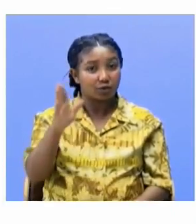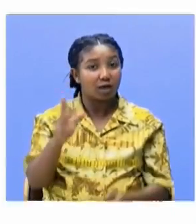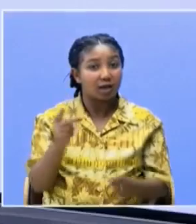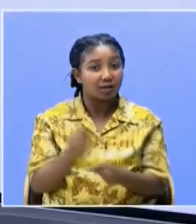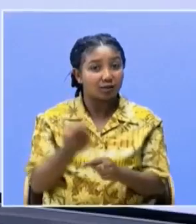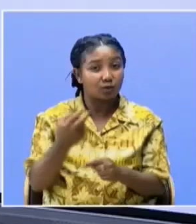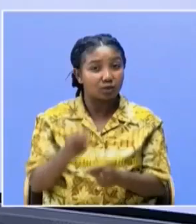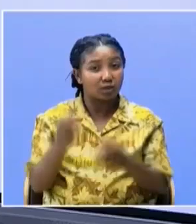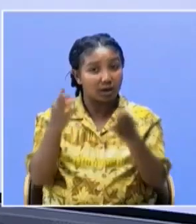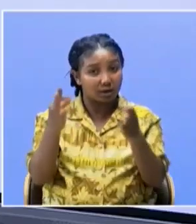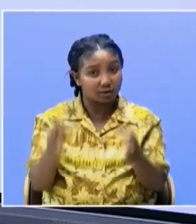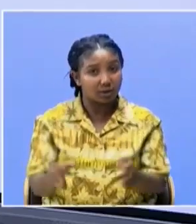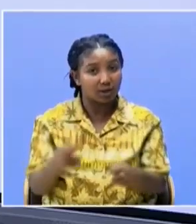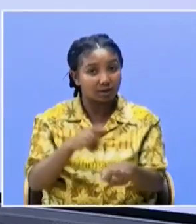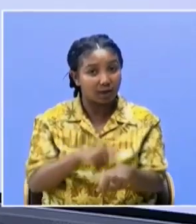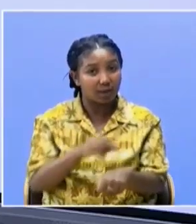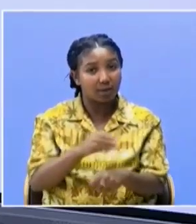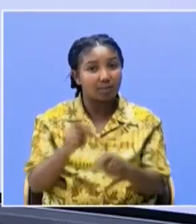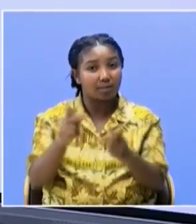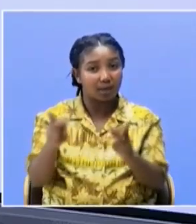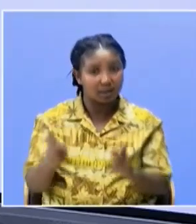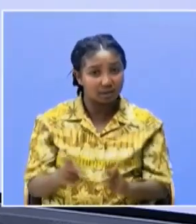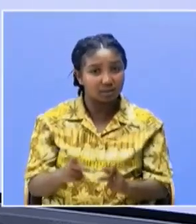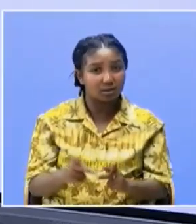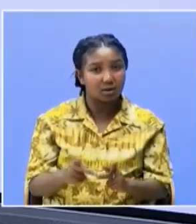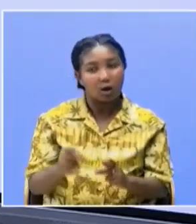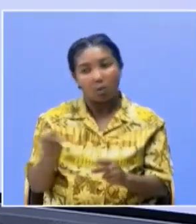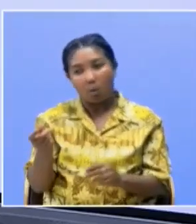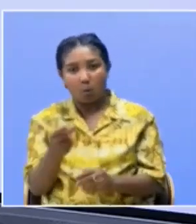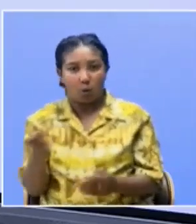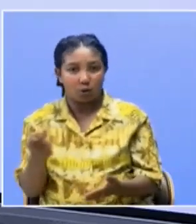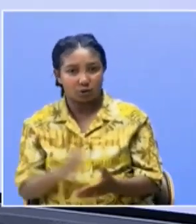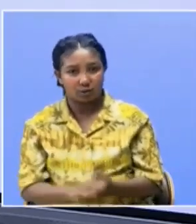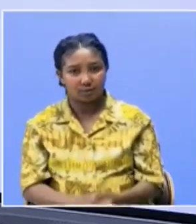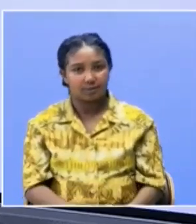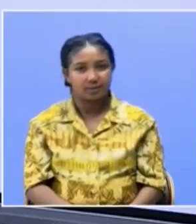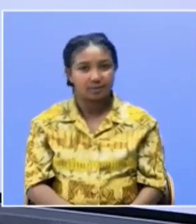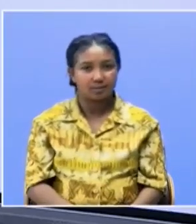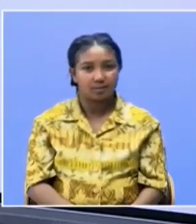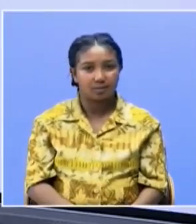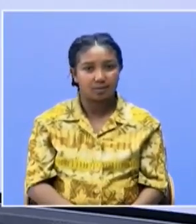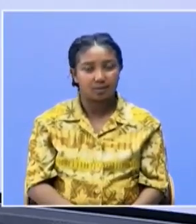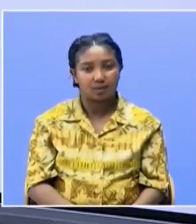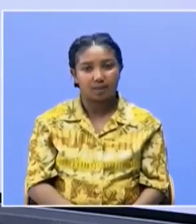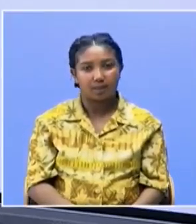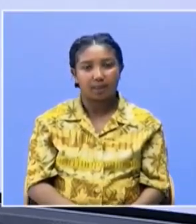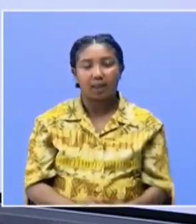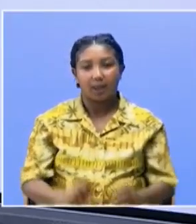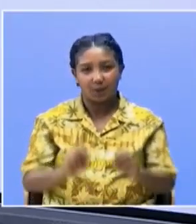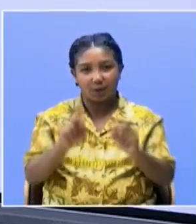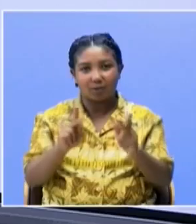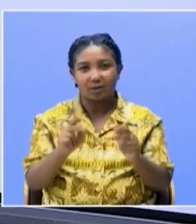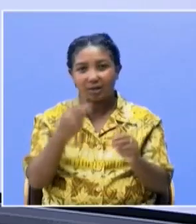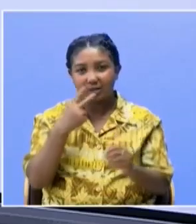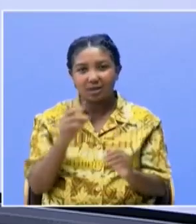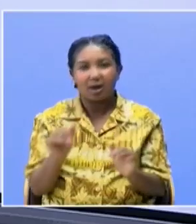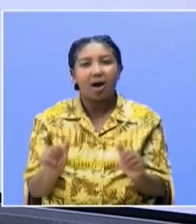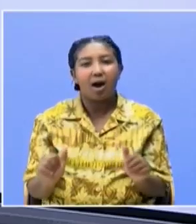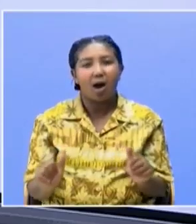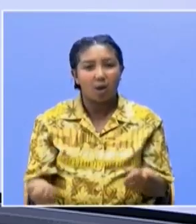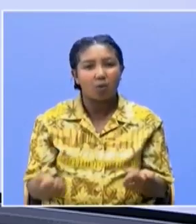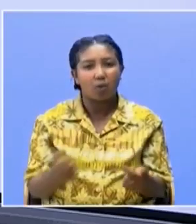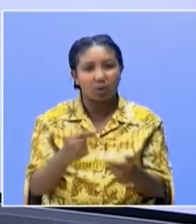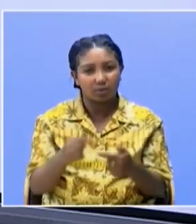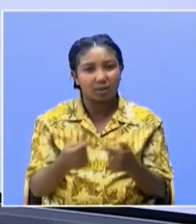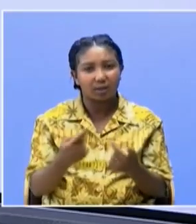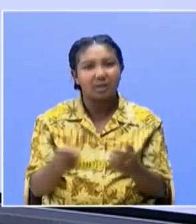activity which is arranged by time and place, or by time or by a place, okay? All right, let's see, how are we going to